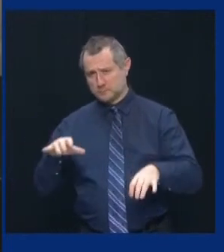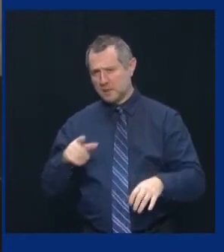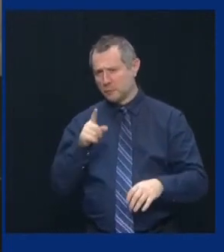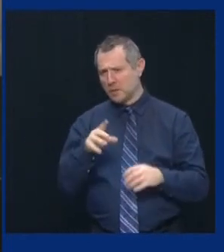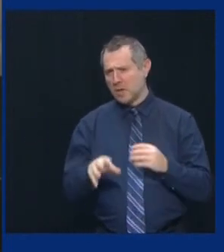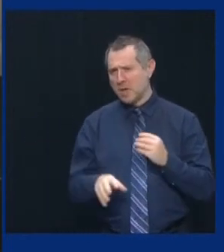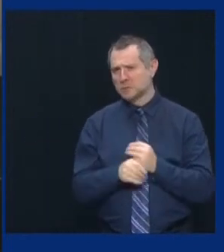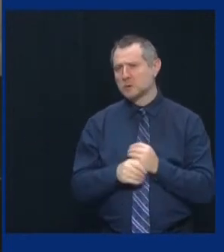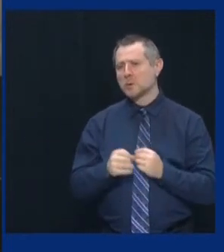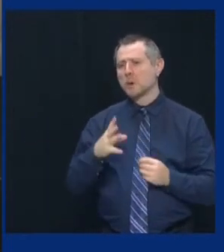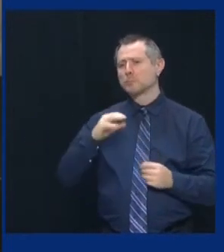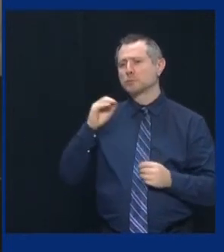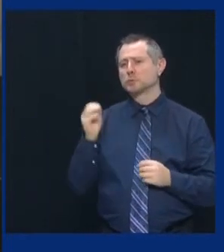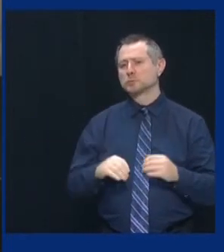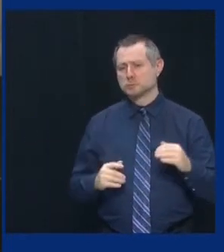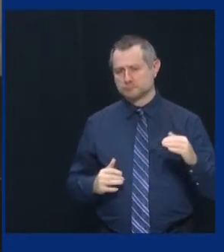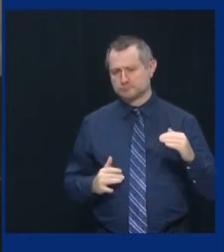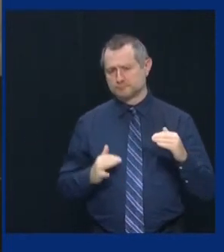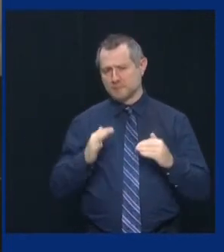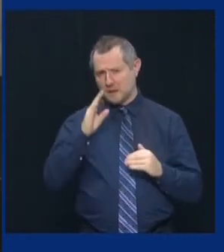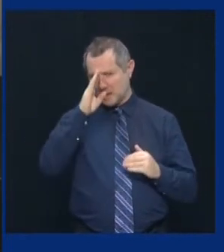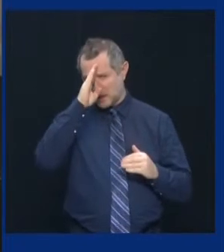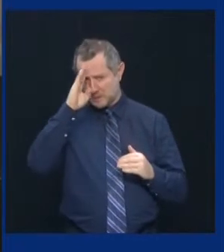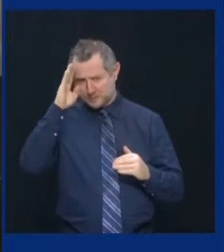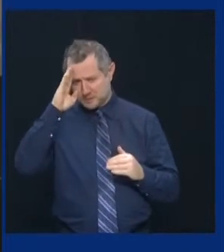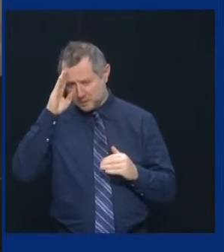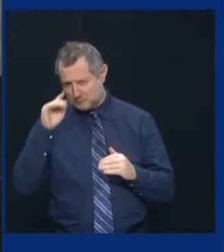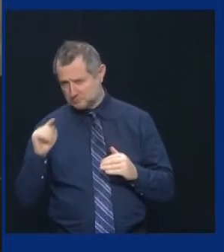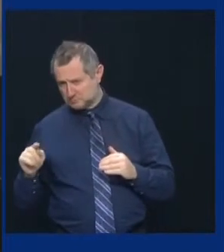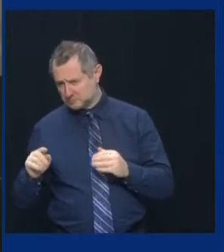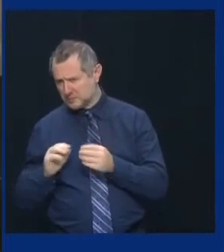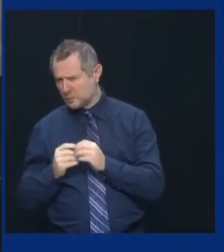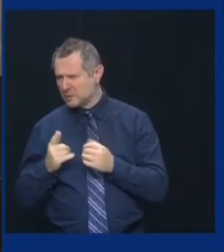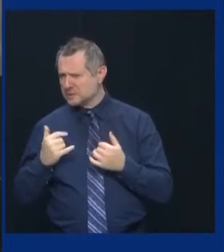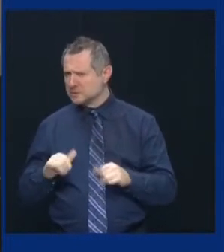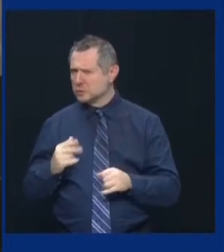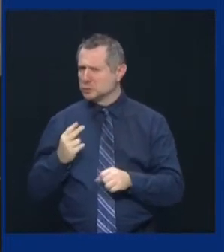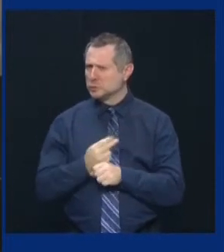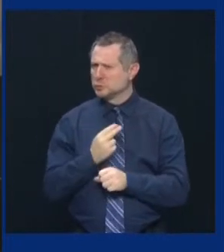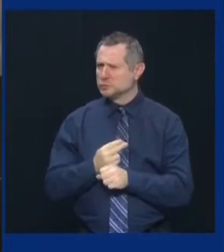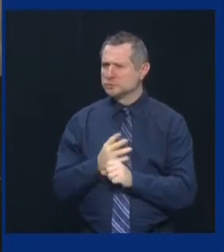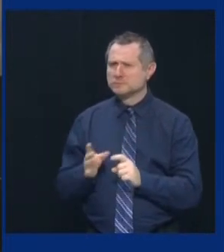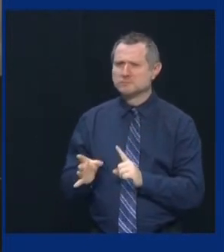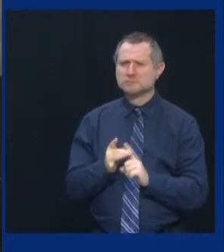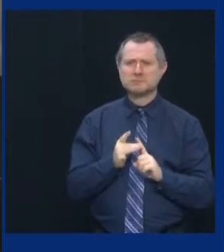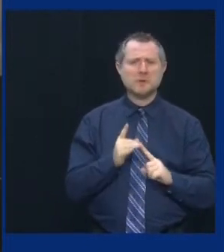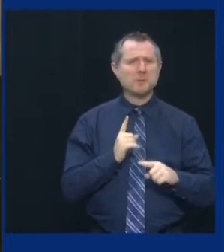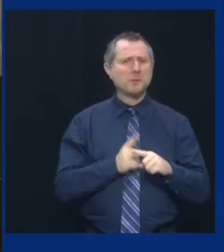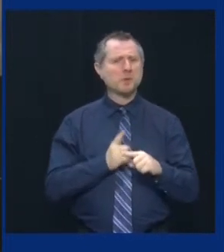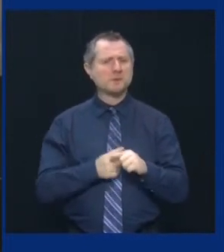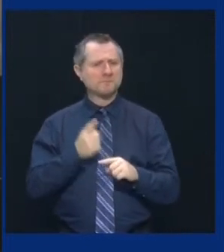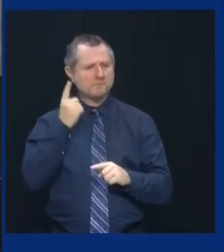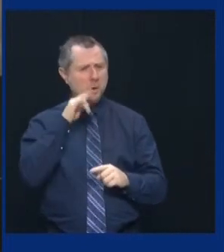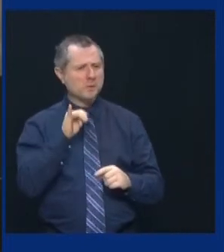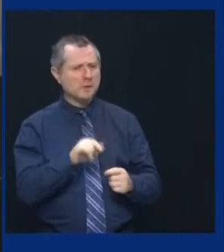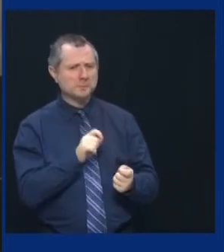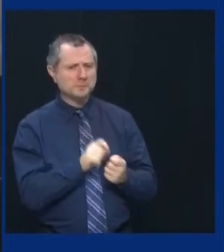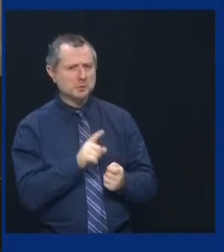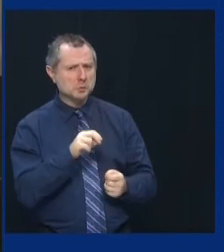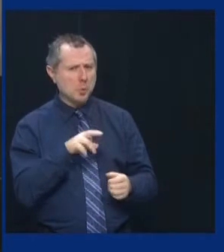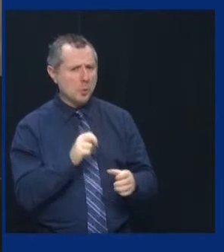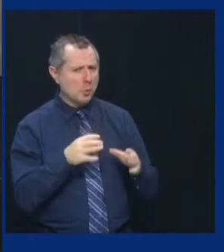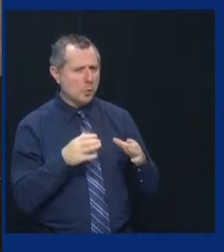and other things, but we're still also using positivity rate to determine those zones, but we haven't seen